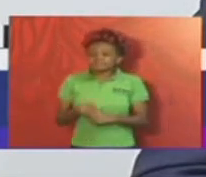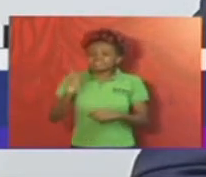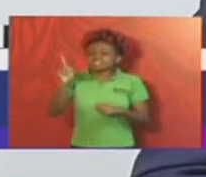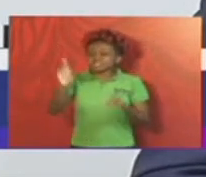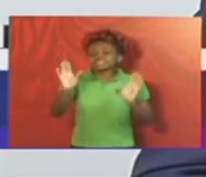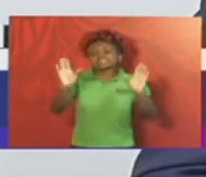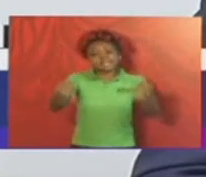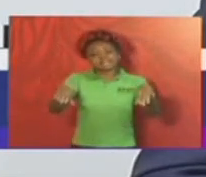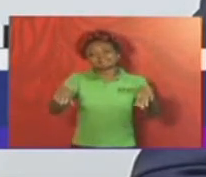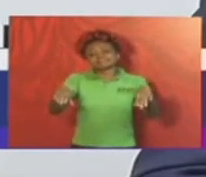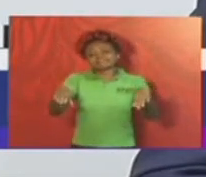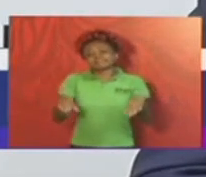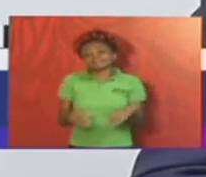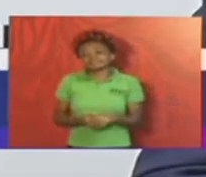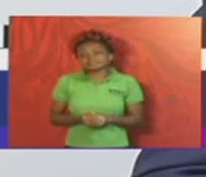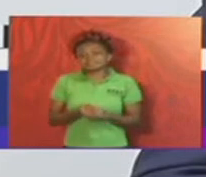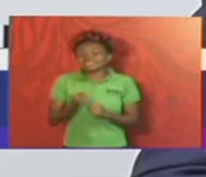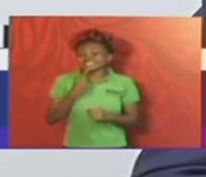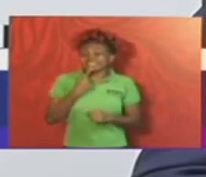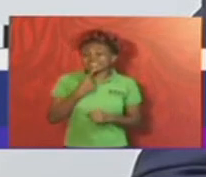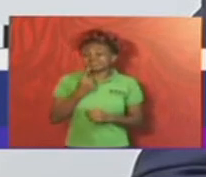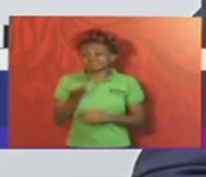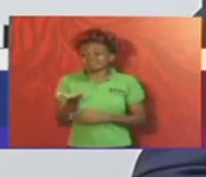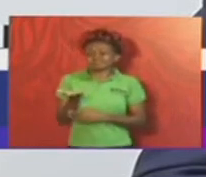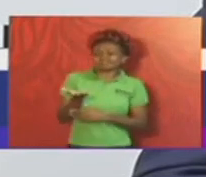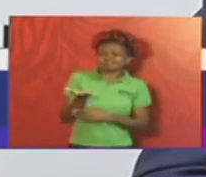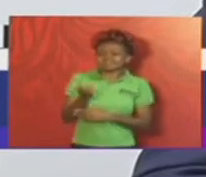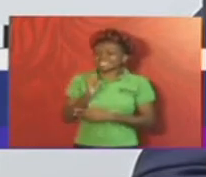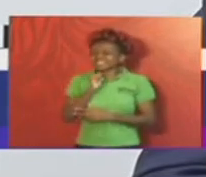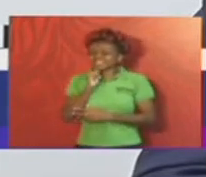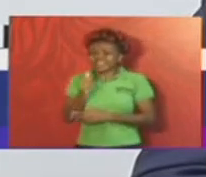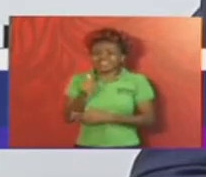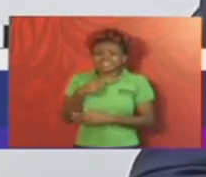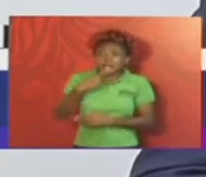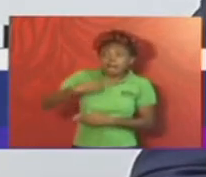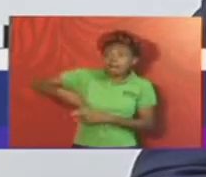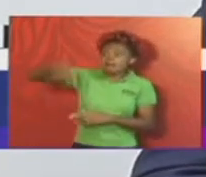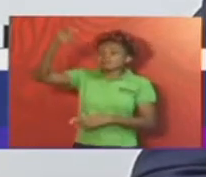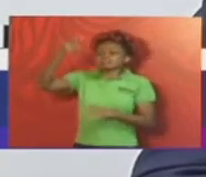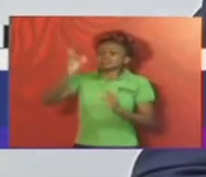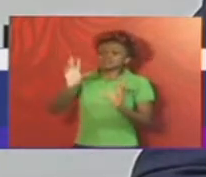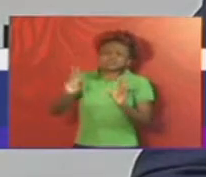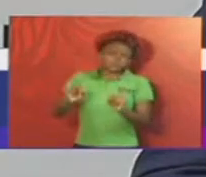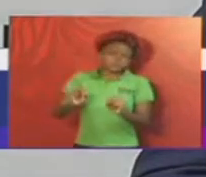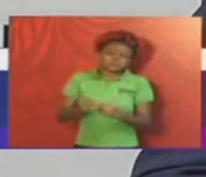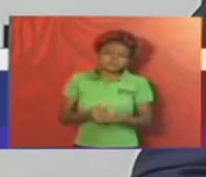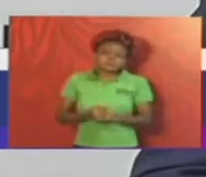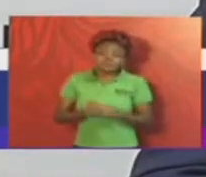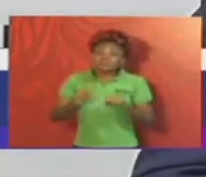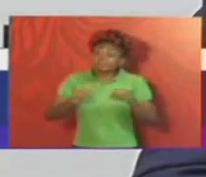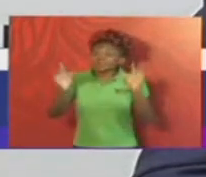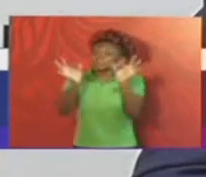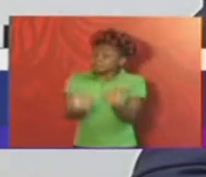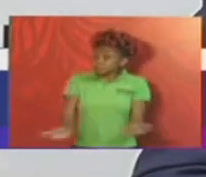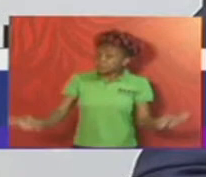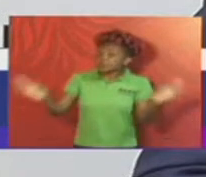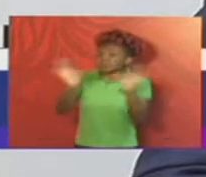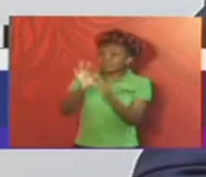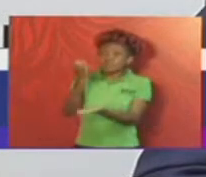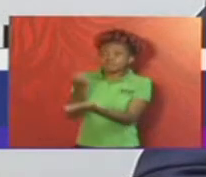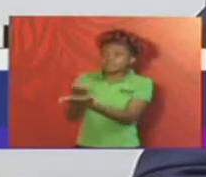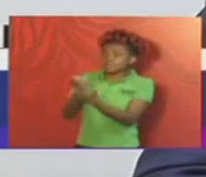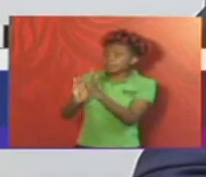low risk, and also it's a serious area of economic activity. So all real